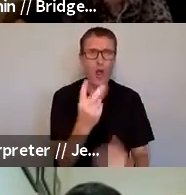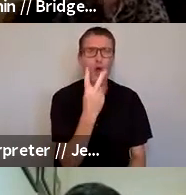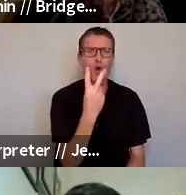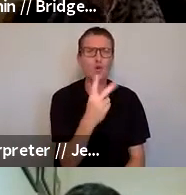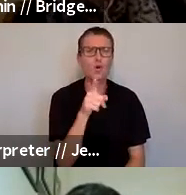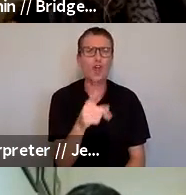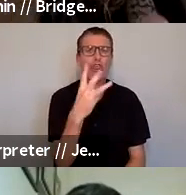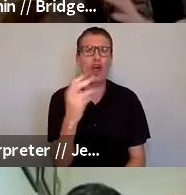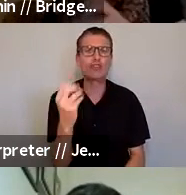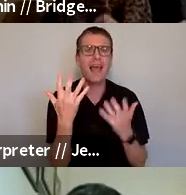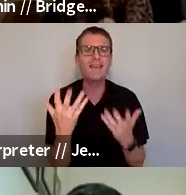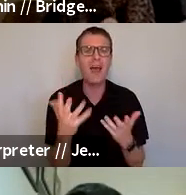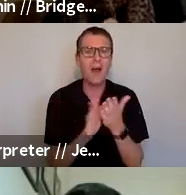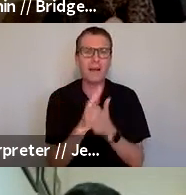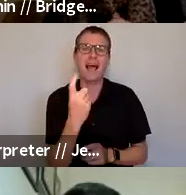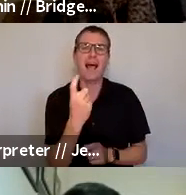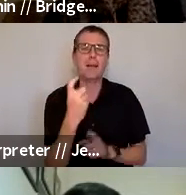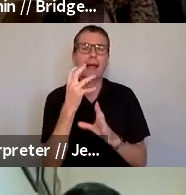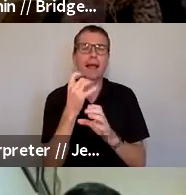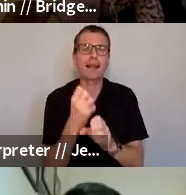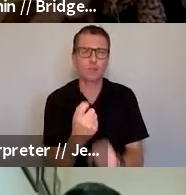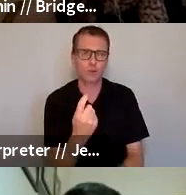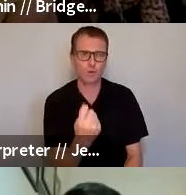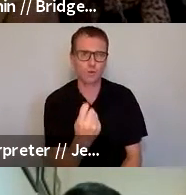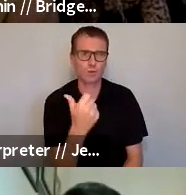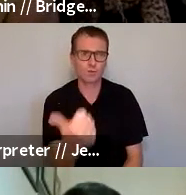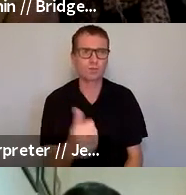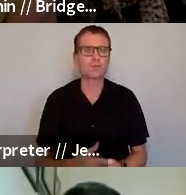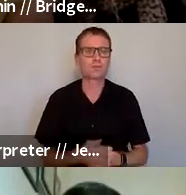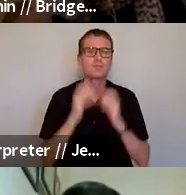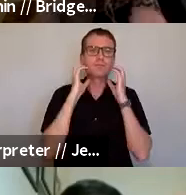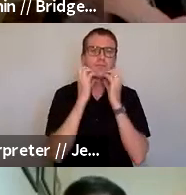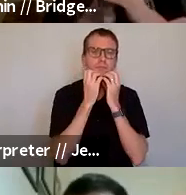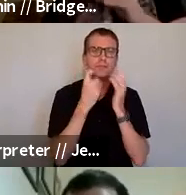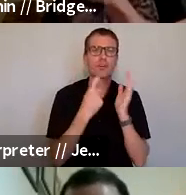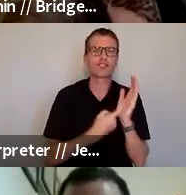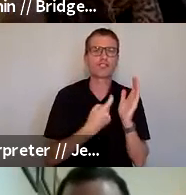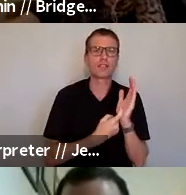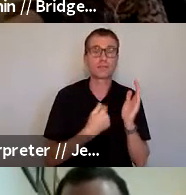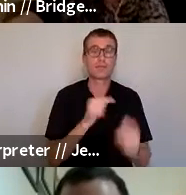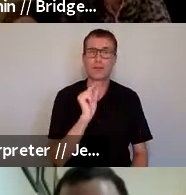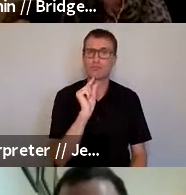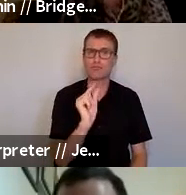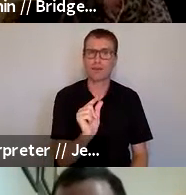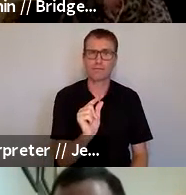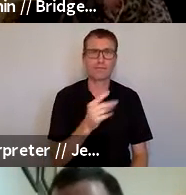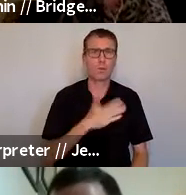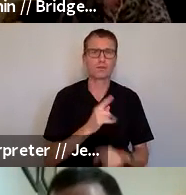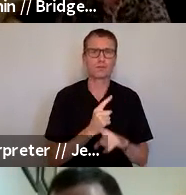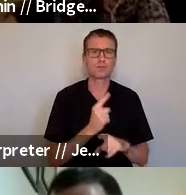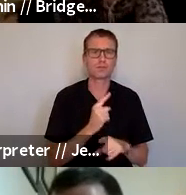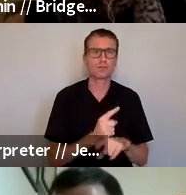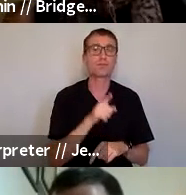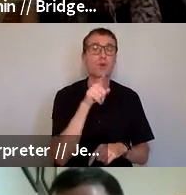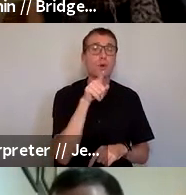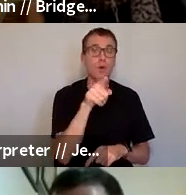So we're sort of heading towards the end. Thanks, Simon. I'll just be brief because a really good thing has come up. You've been talking about